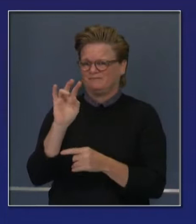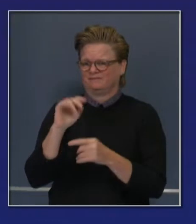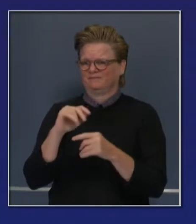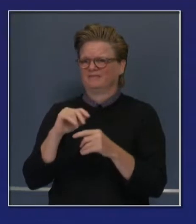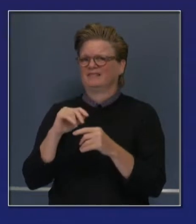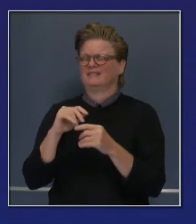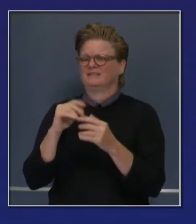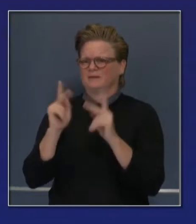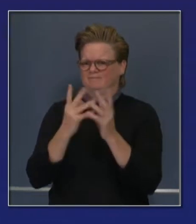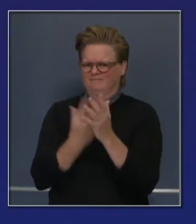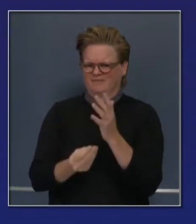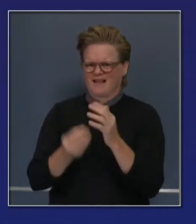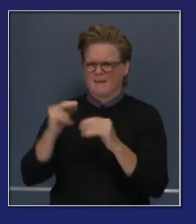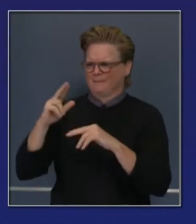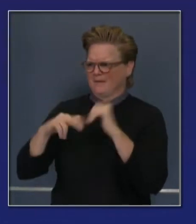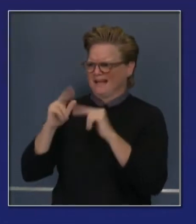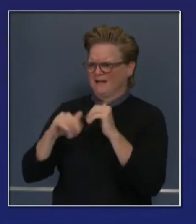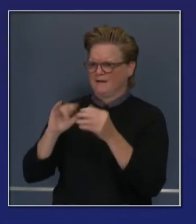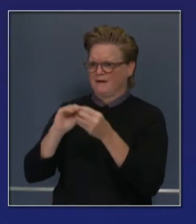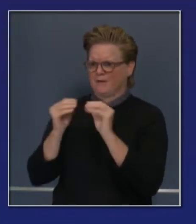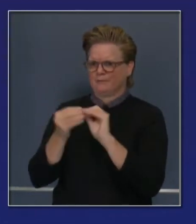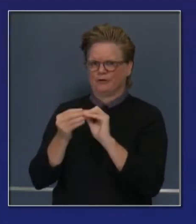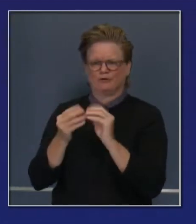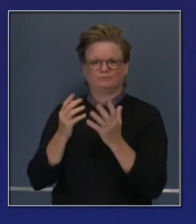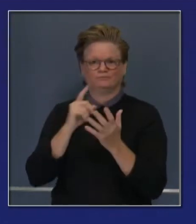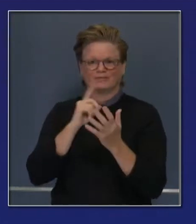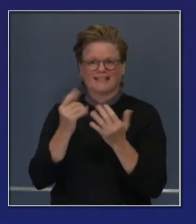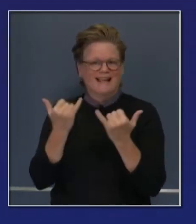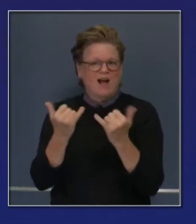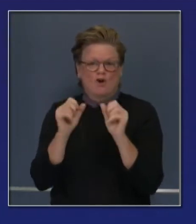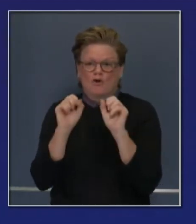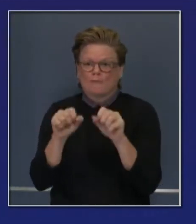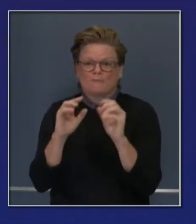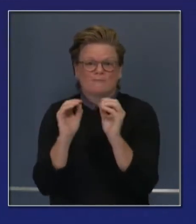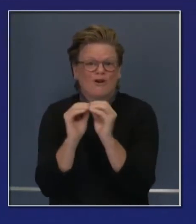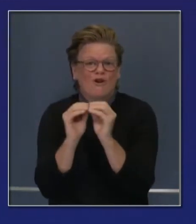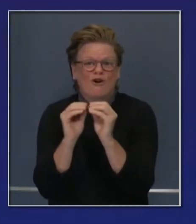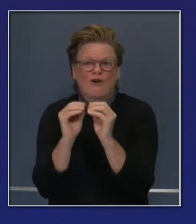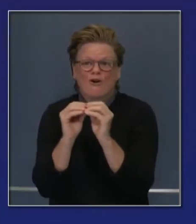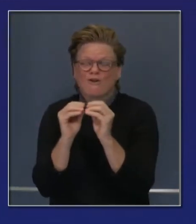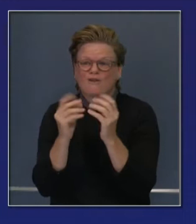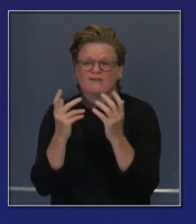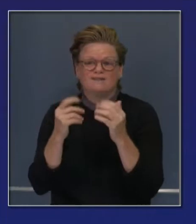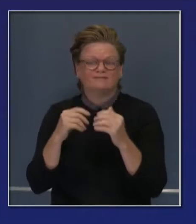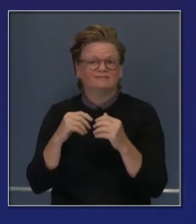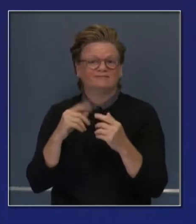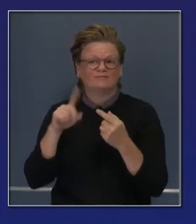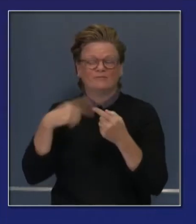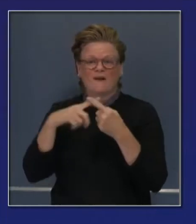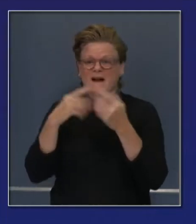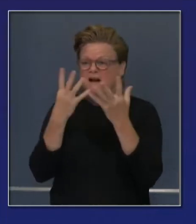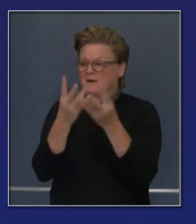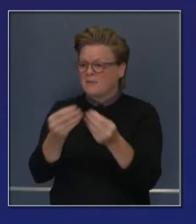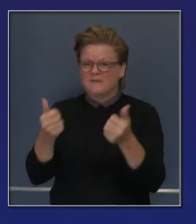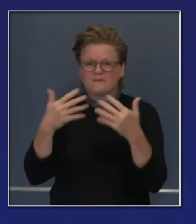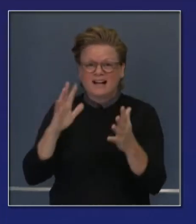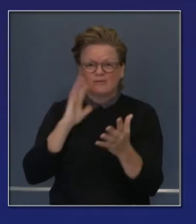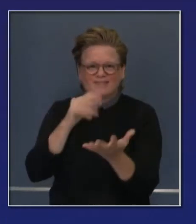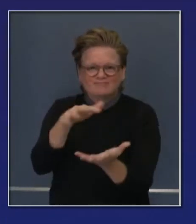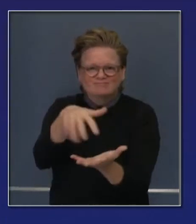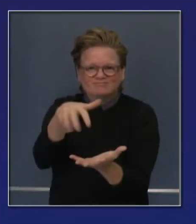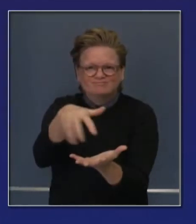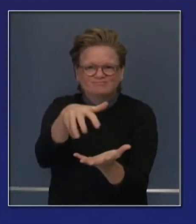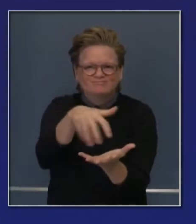identify. There's still a lot of work to do as people begin to repopulate, go back home, as we continue